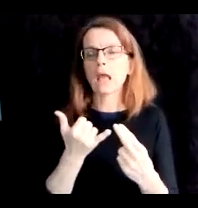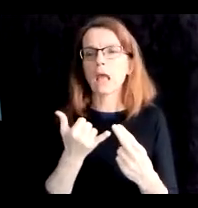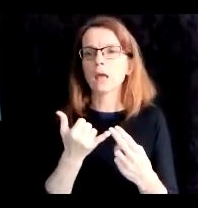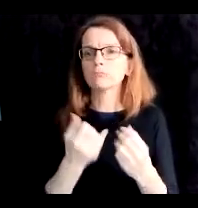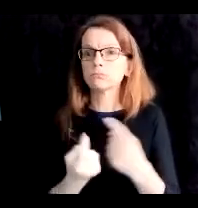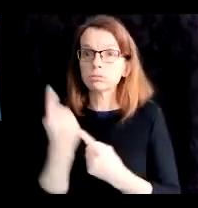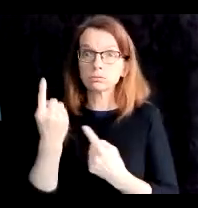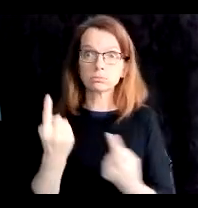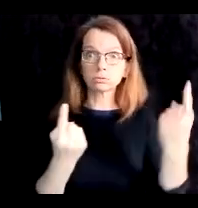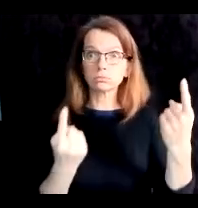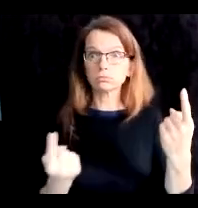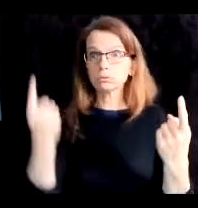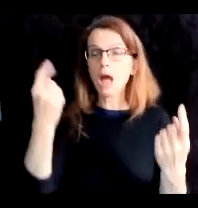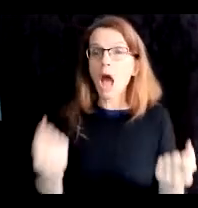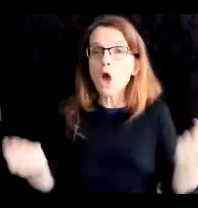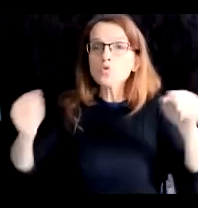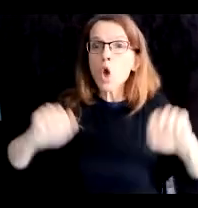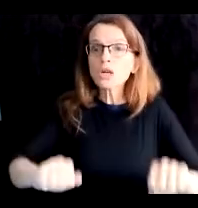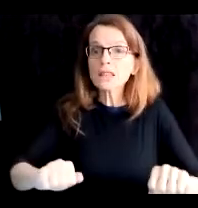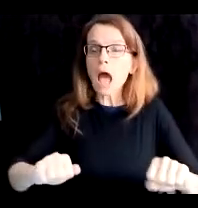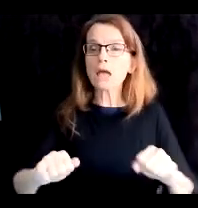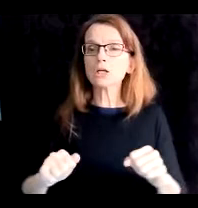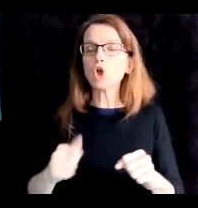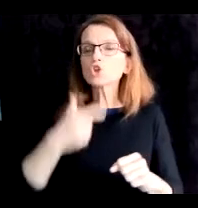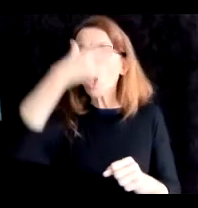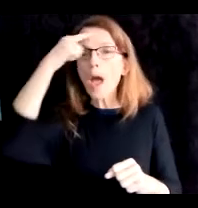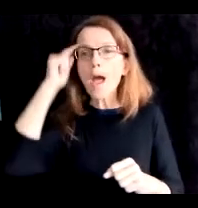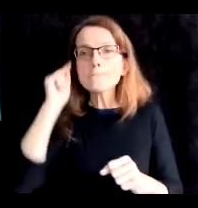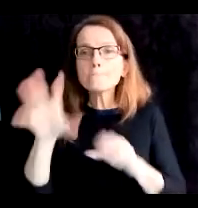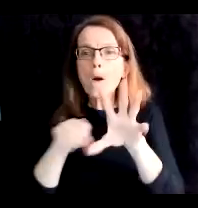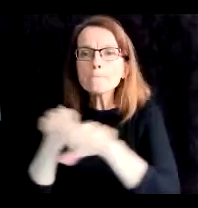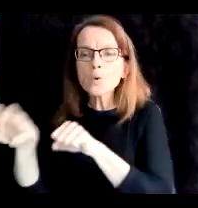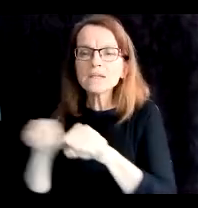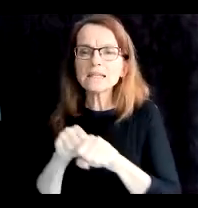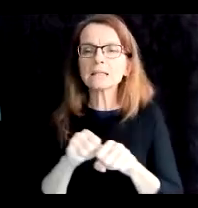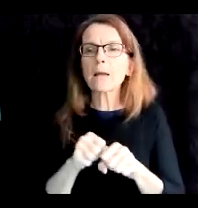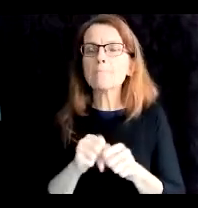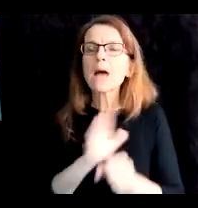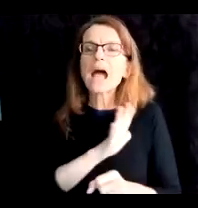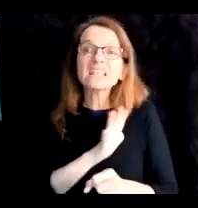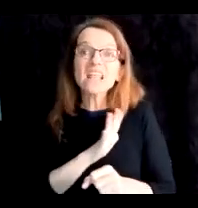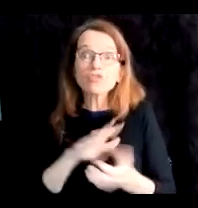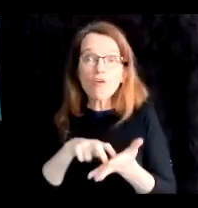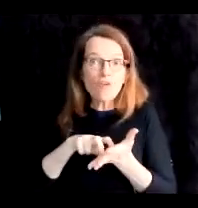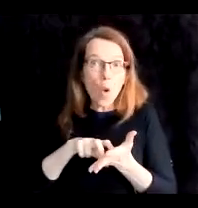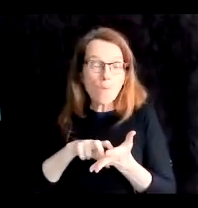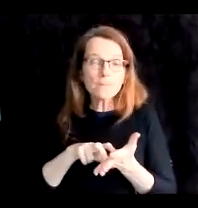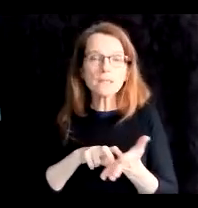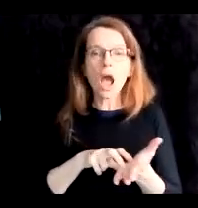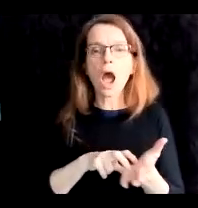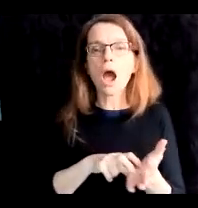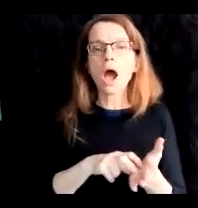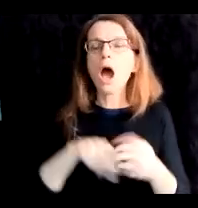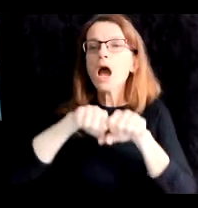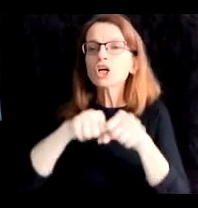human rights, minority rights, freedom of speech, and so on. And again, so this is like the wave, and there is no country that